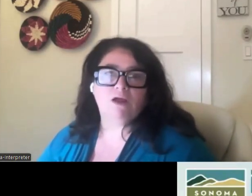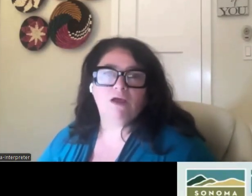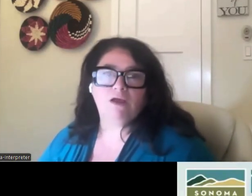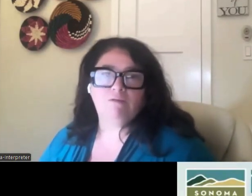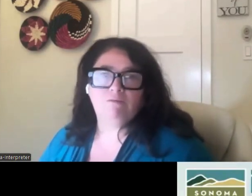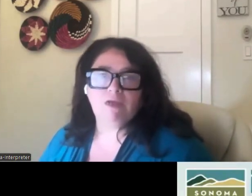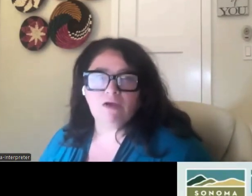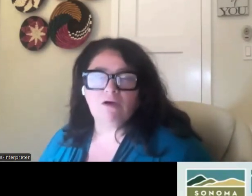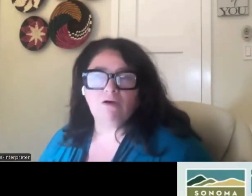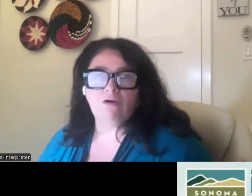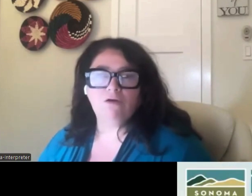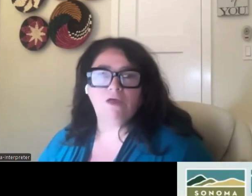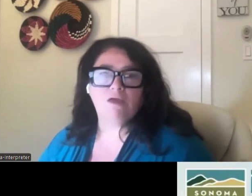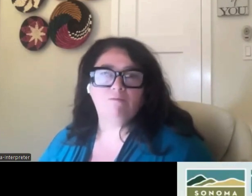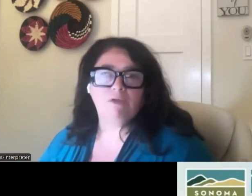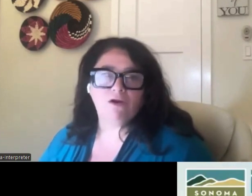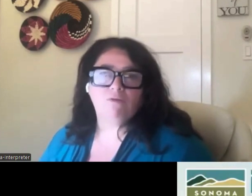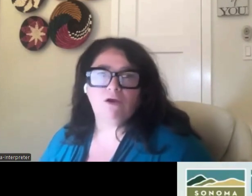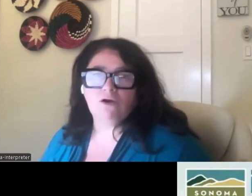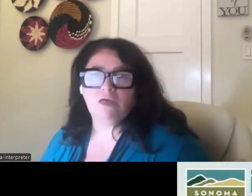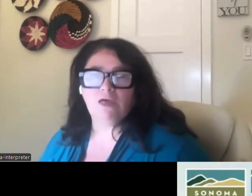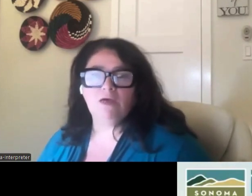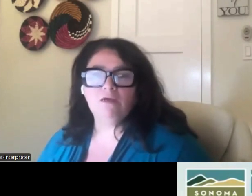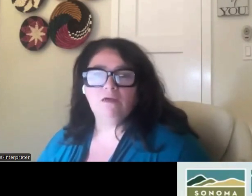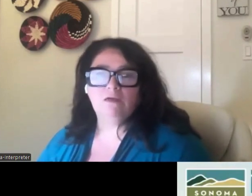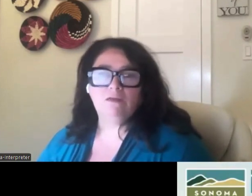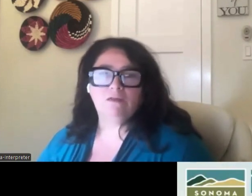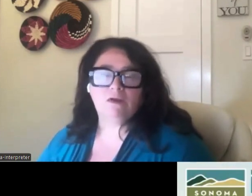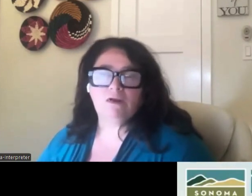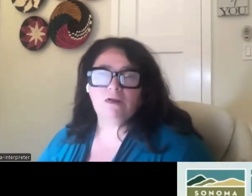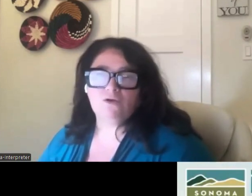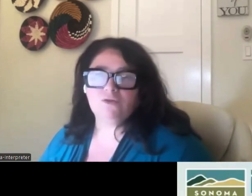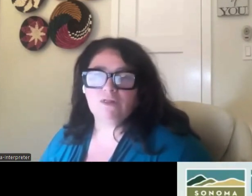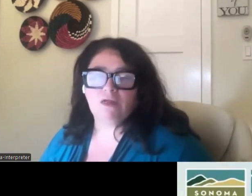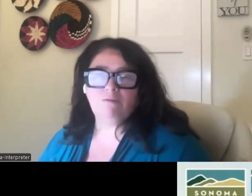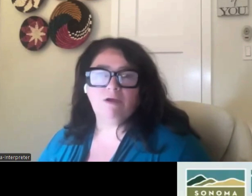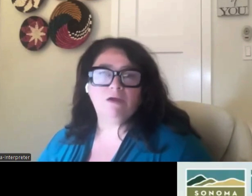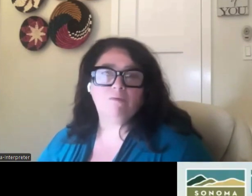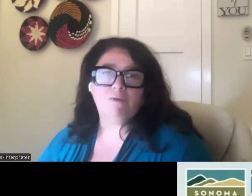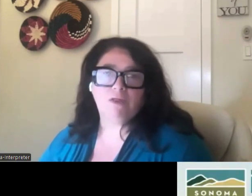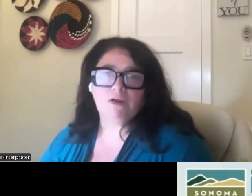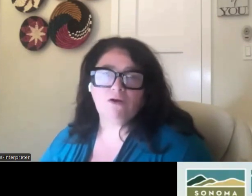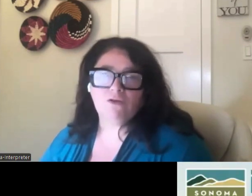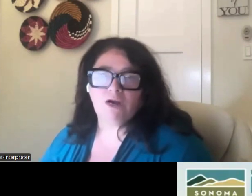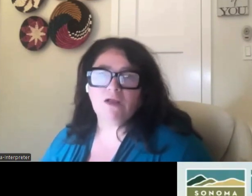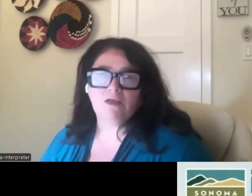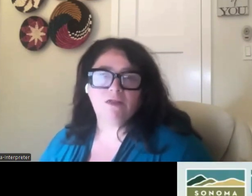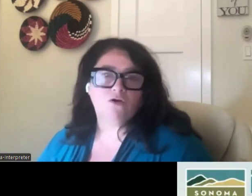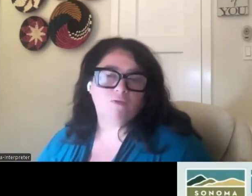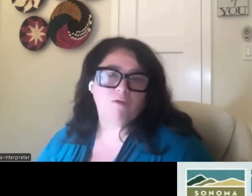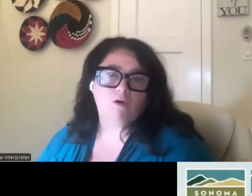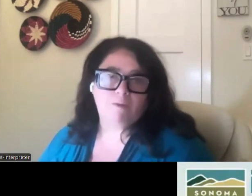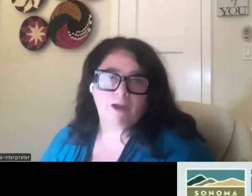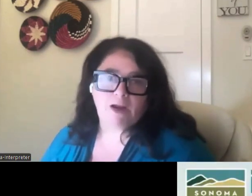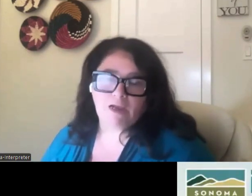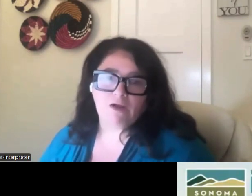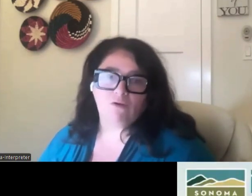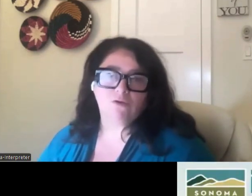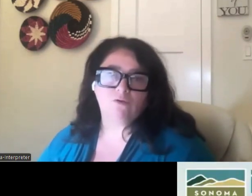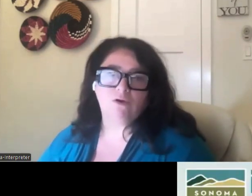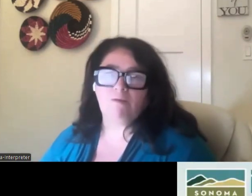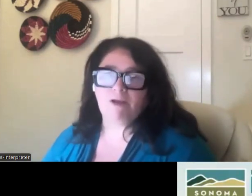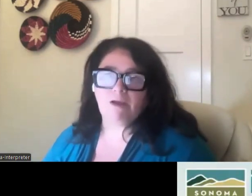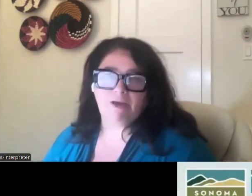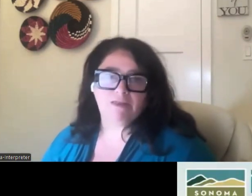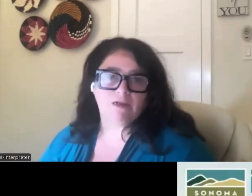microbiology. This really diverse microbial ecosystems can really become disrupted by these high intensity fires, since they will literally pasteurize